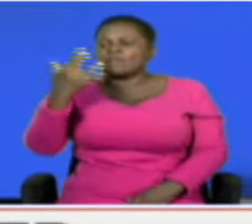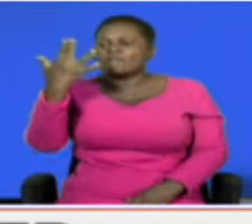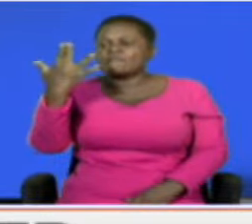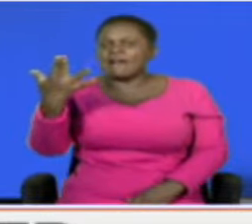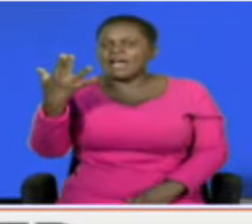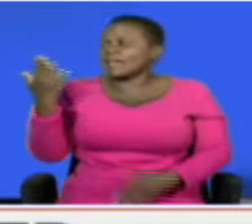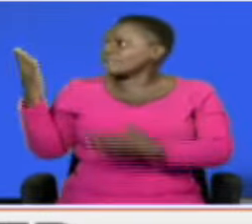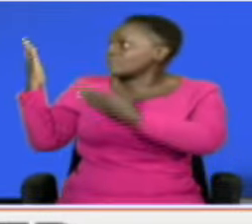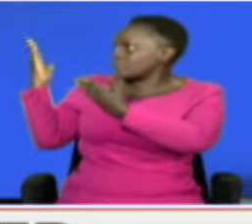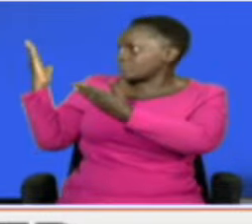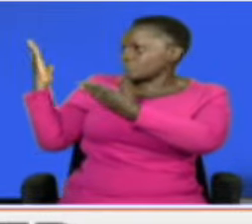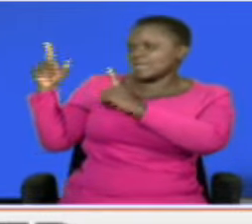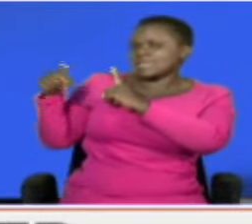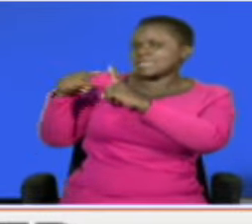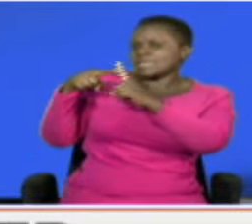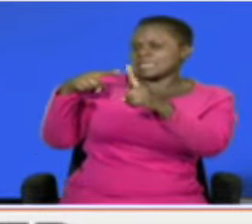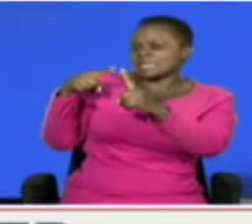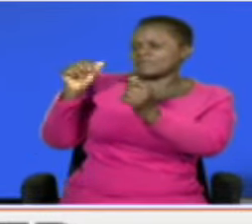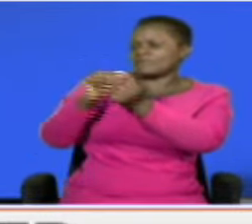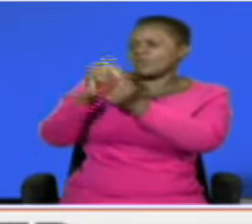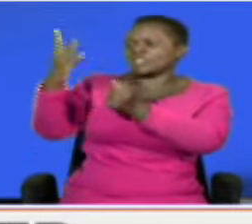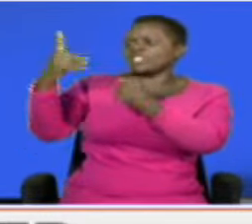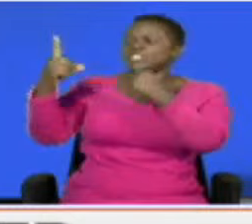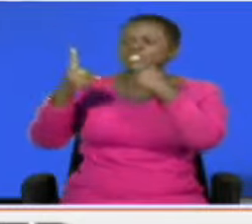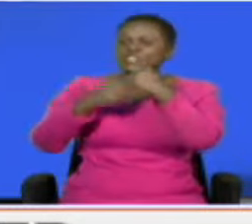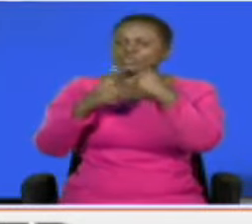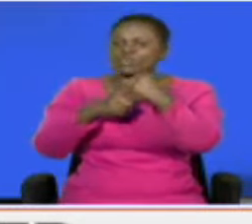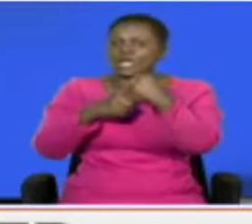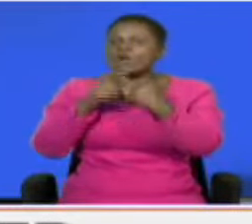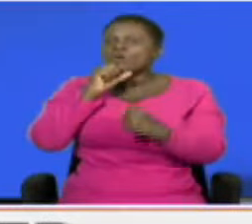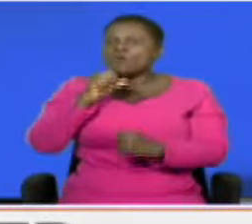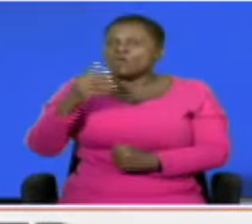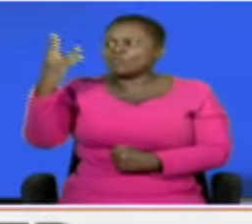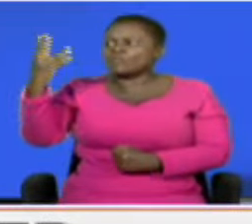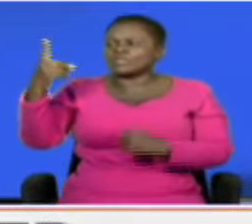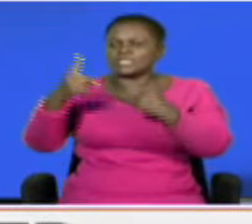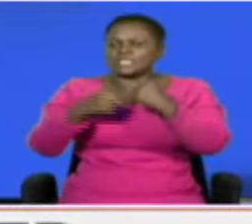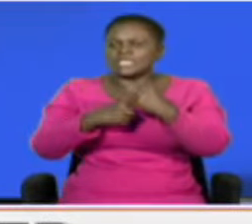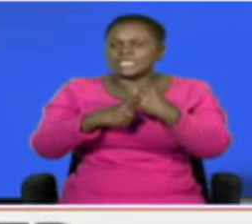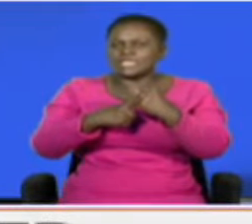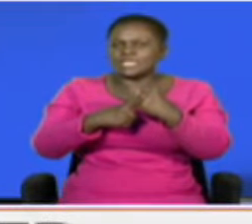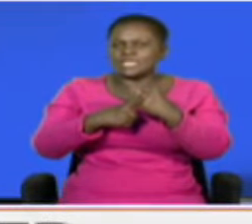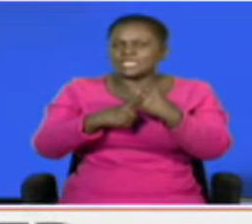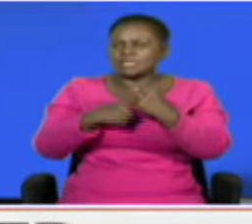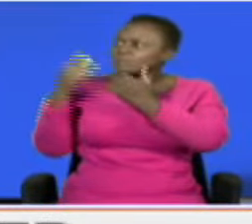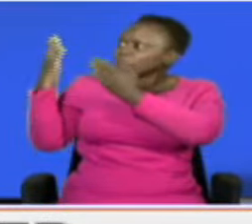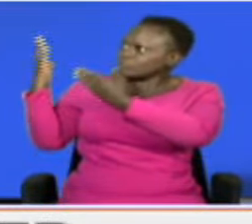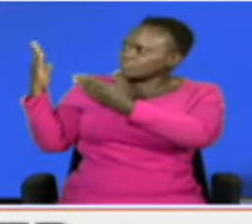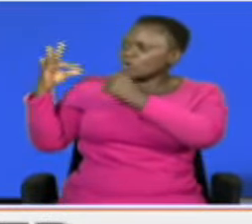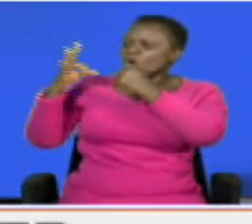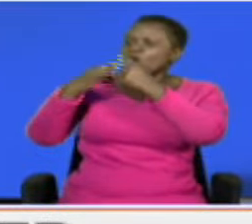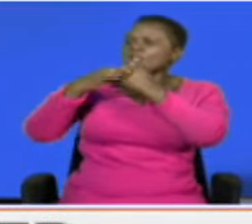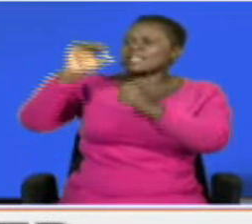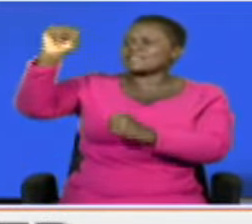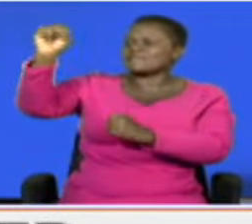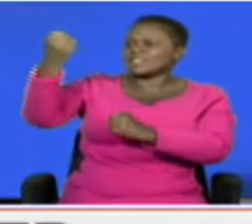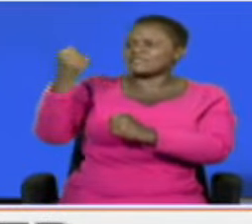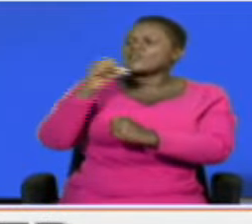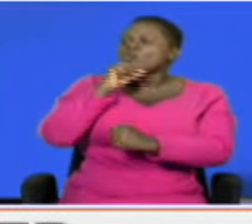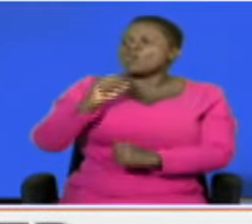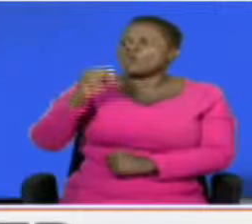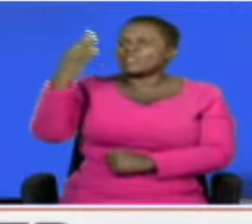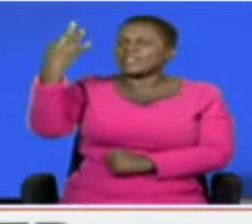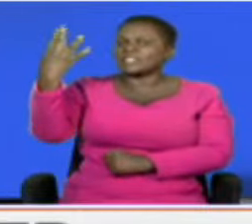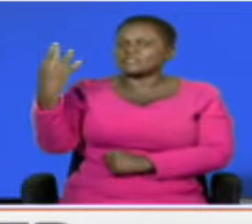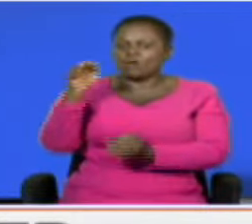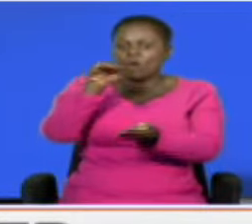Alice Ayuma, who was killed on July 14th, 46-year-old Virginia Mwangi, killed on August 5th,